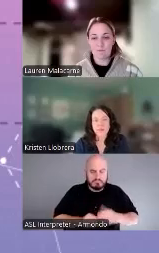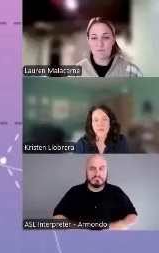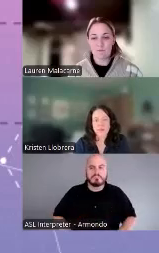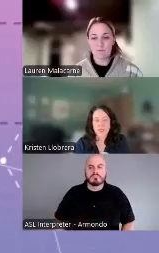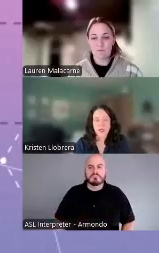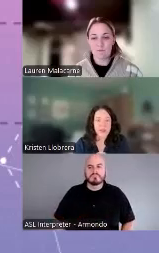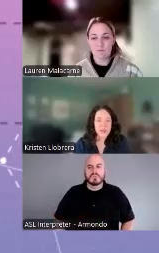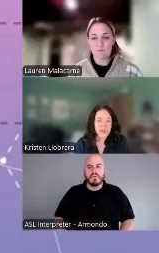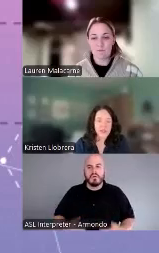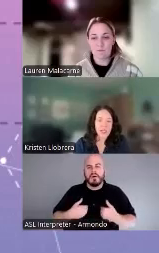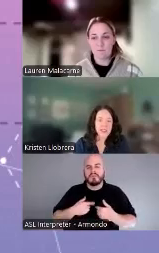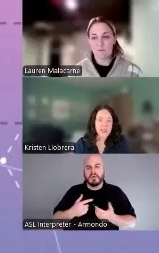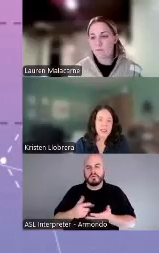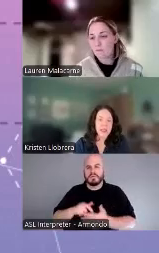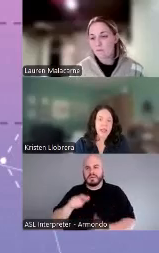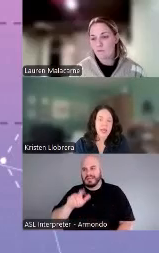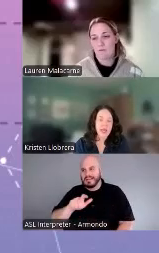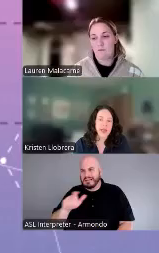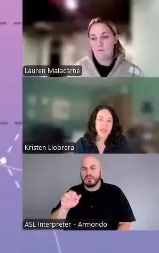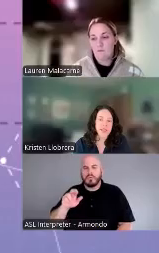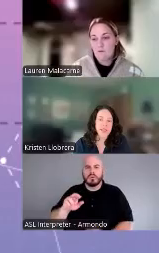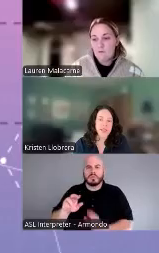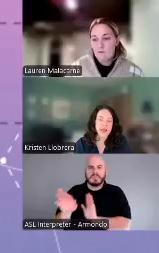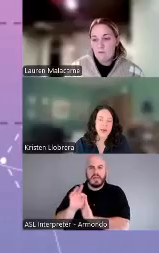to click or select,